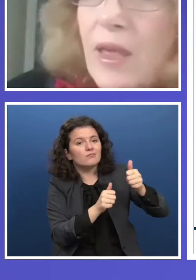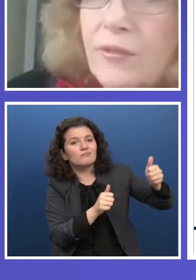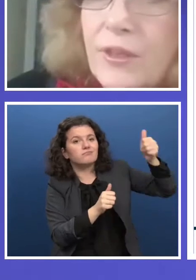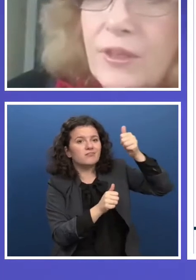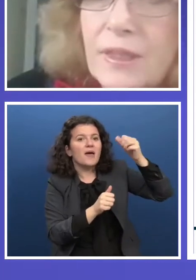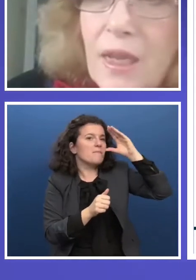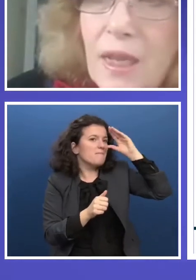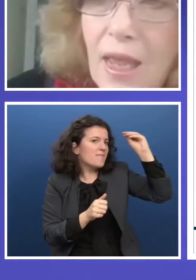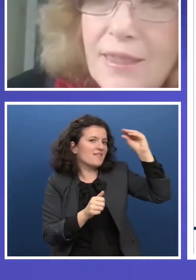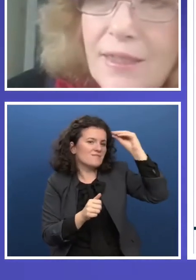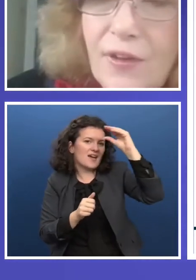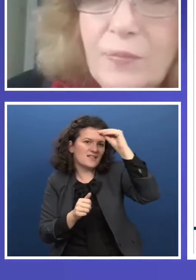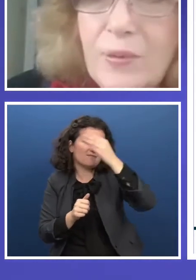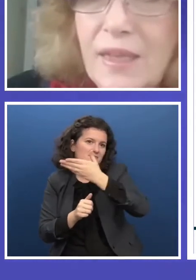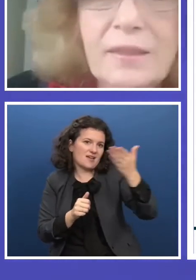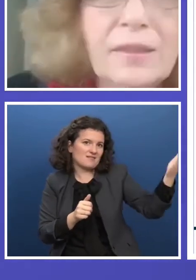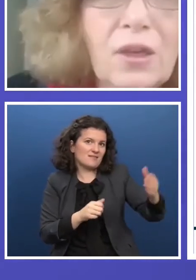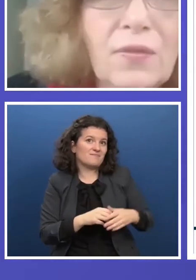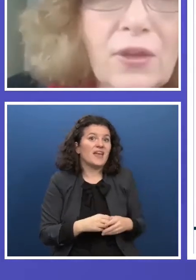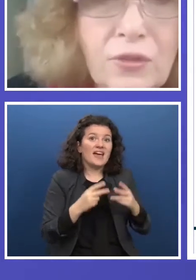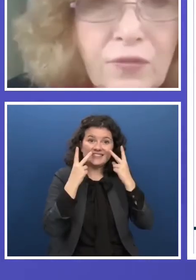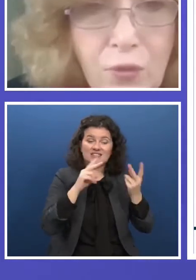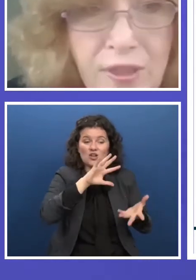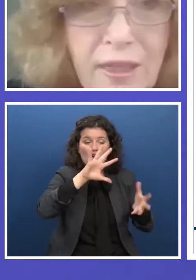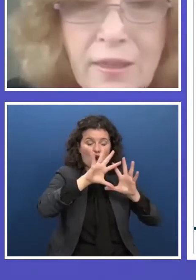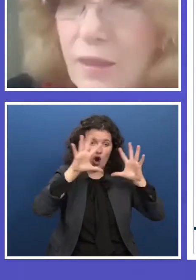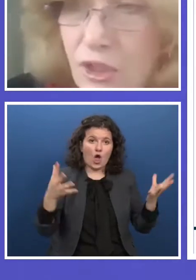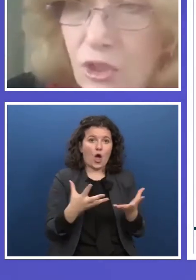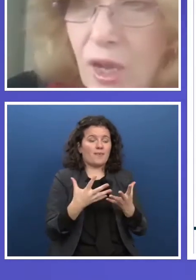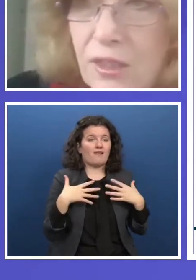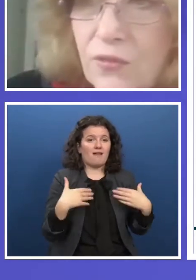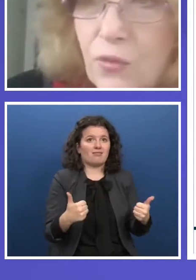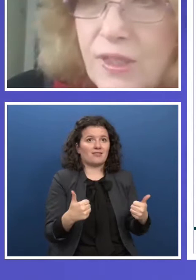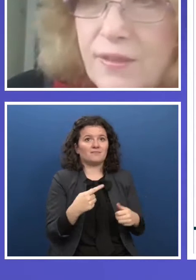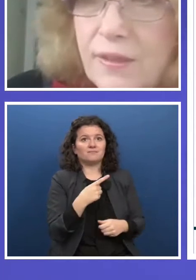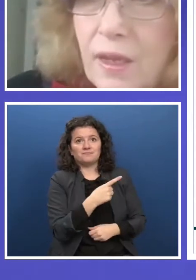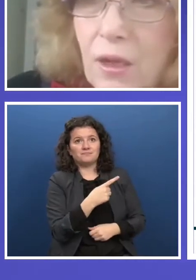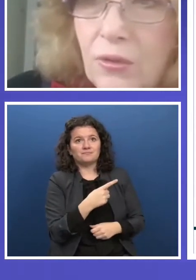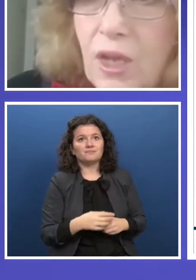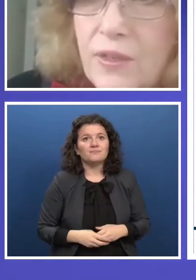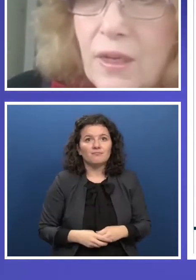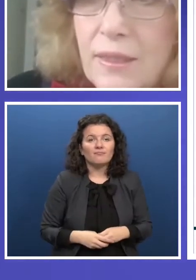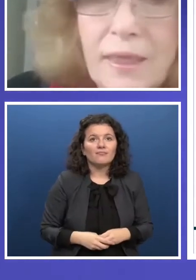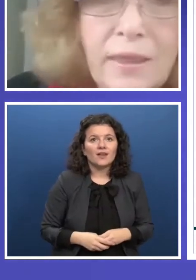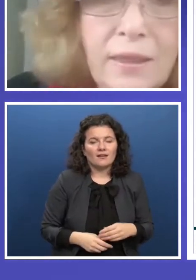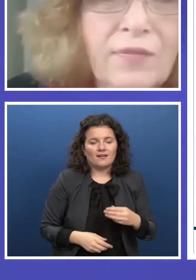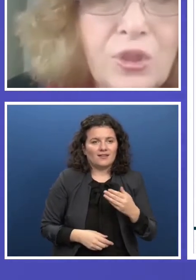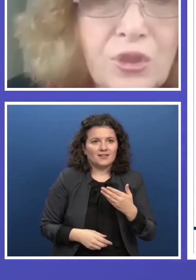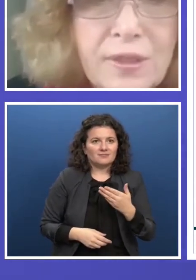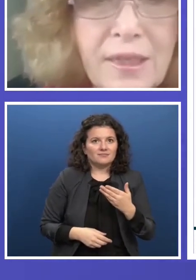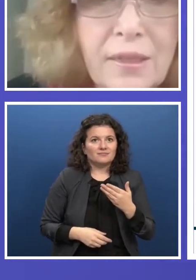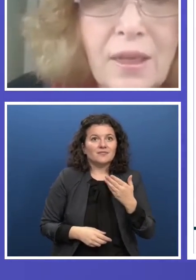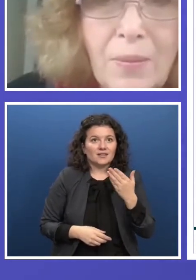in Global Health that 85% of 114 national task forces on COVID-19